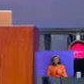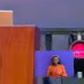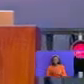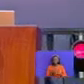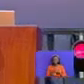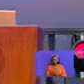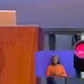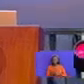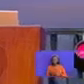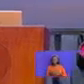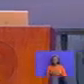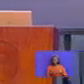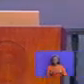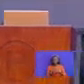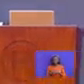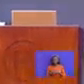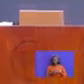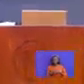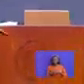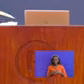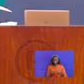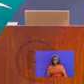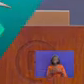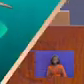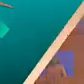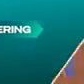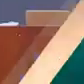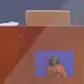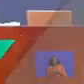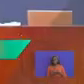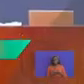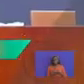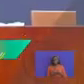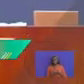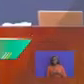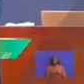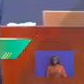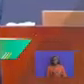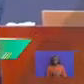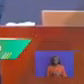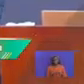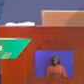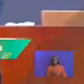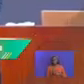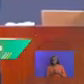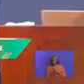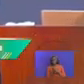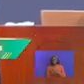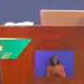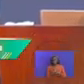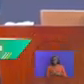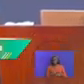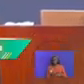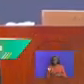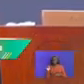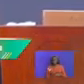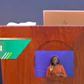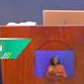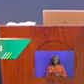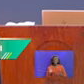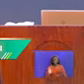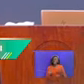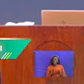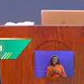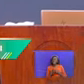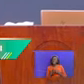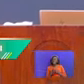a technological system of security AI how to to to protect the